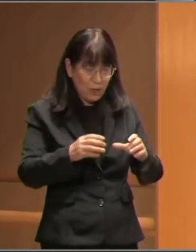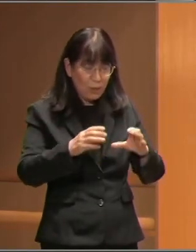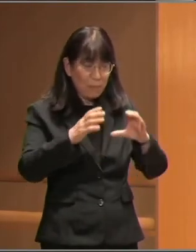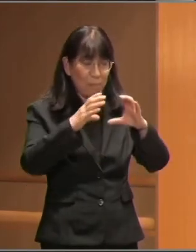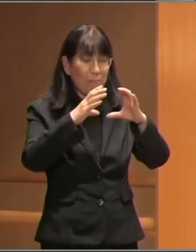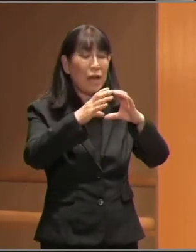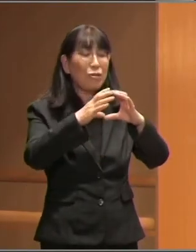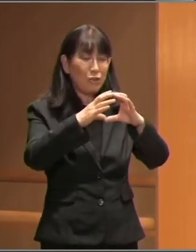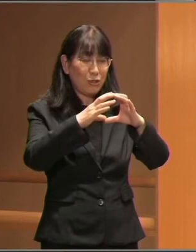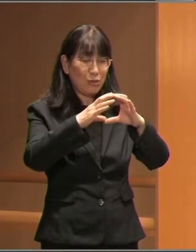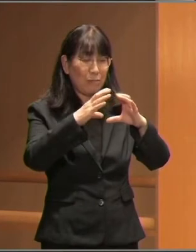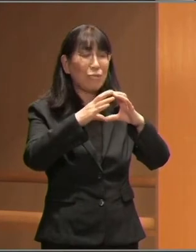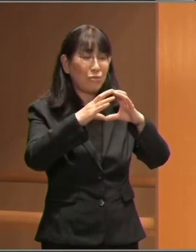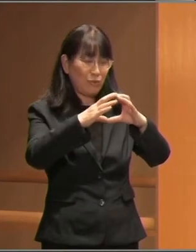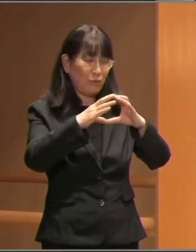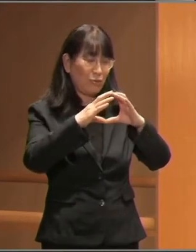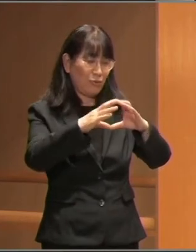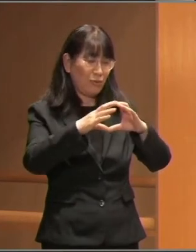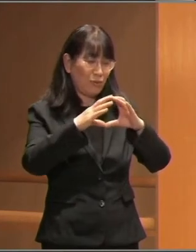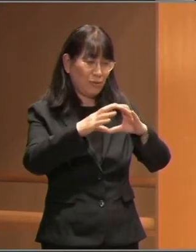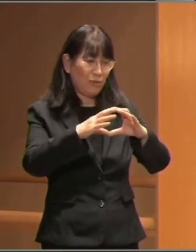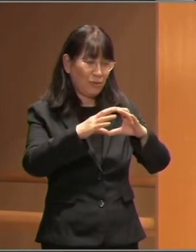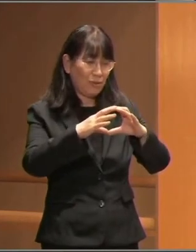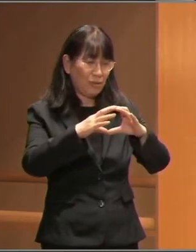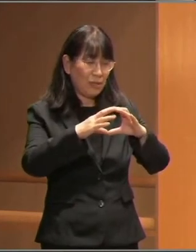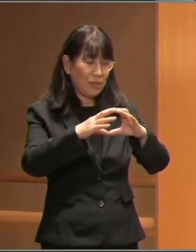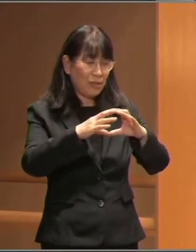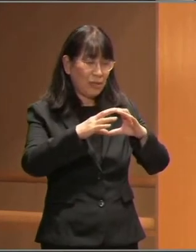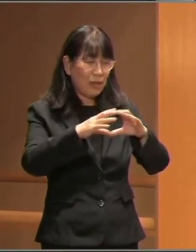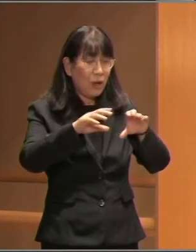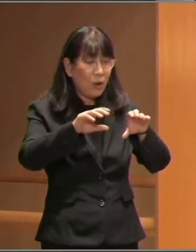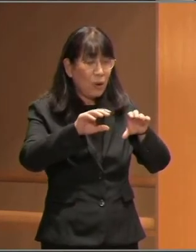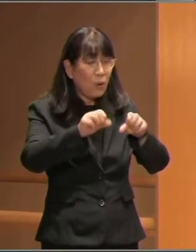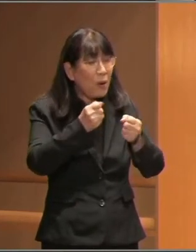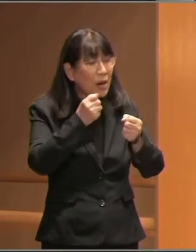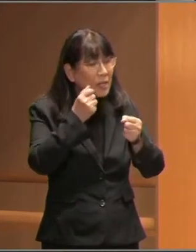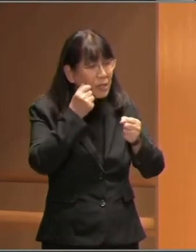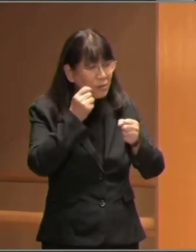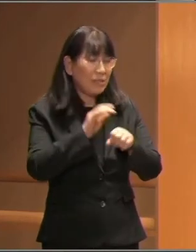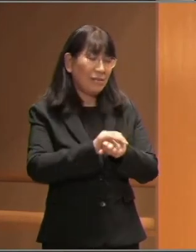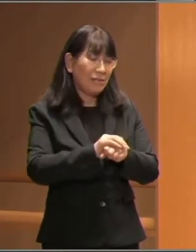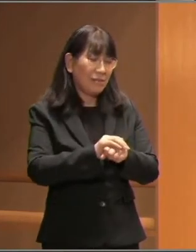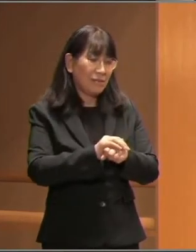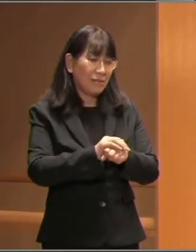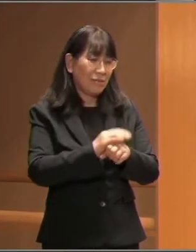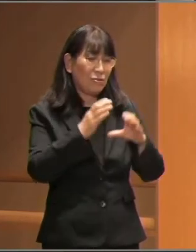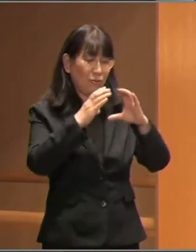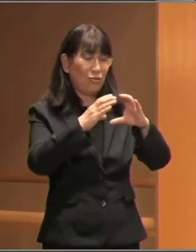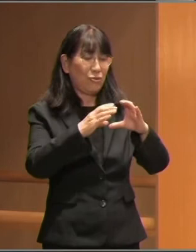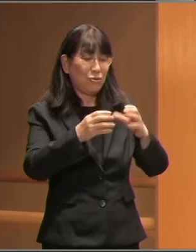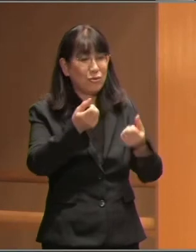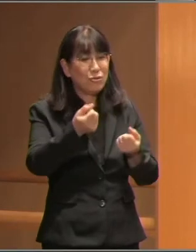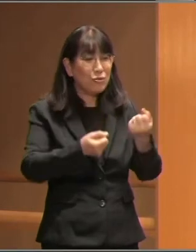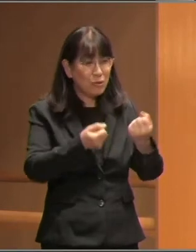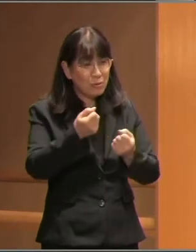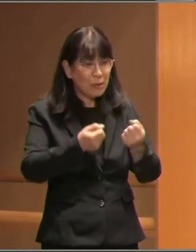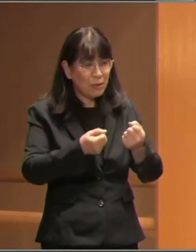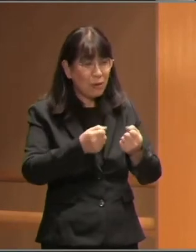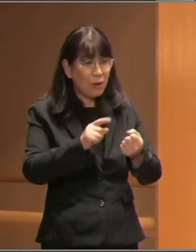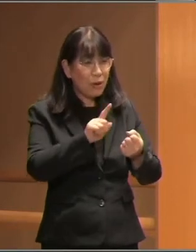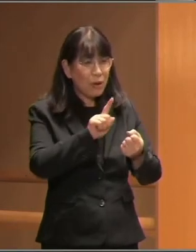Marutsutsu means a round tube. This tube is very fragile,